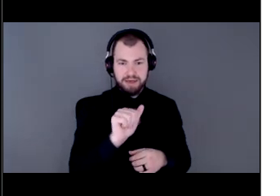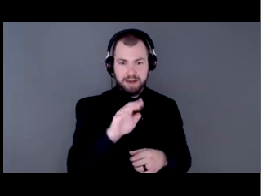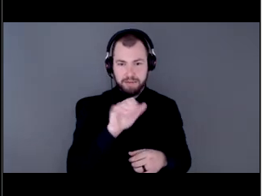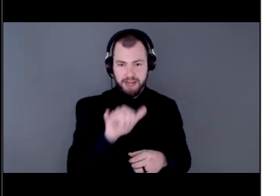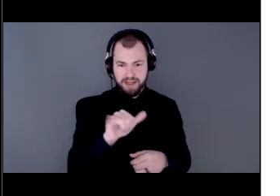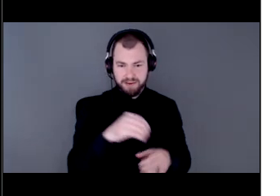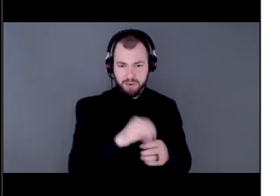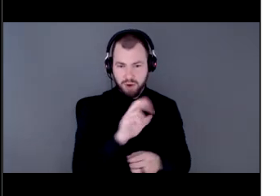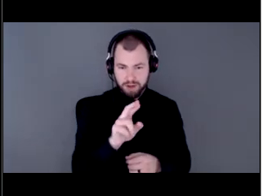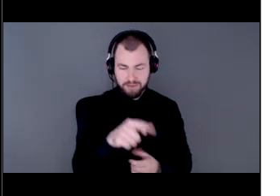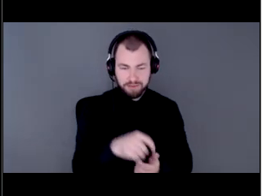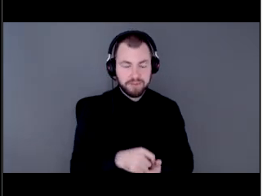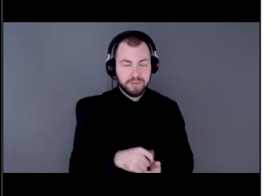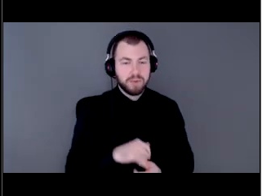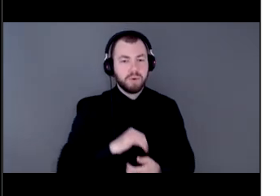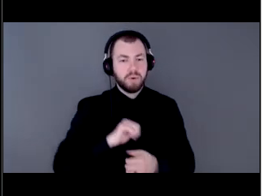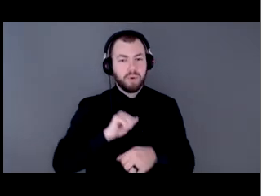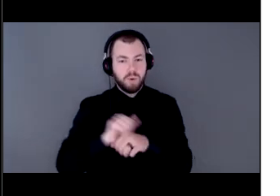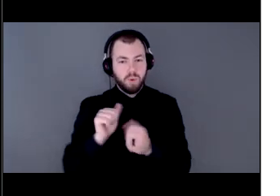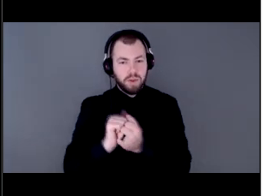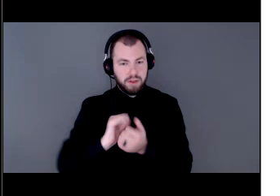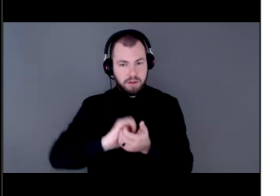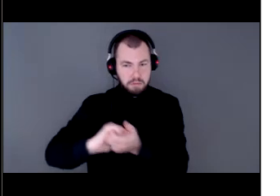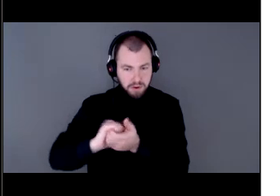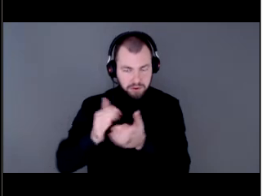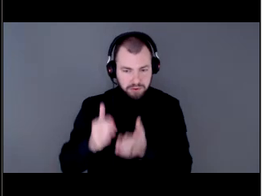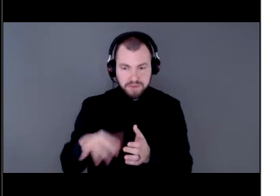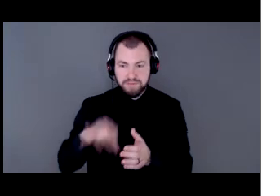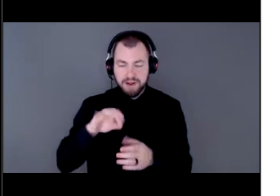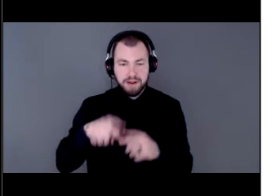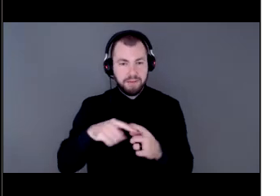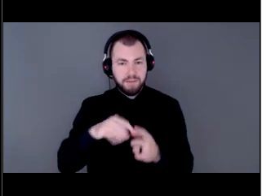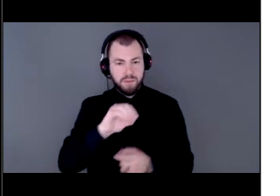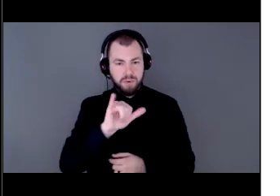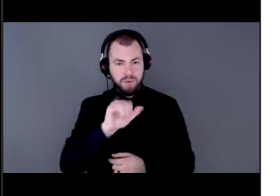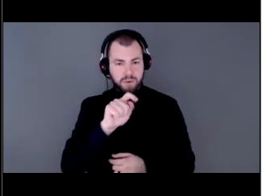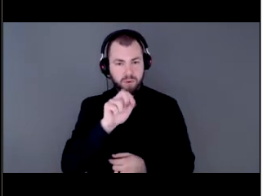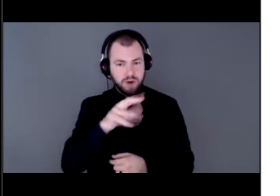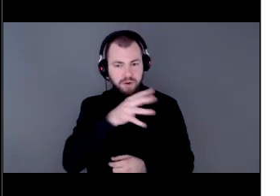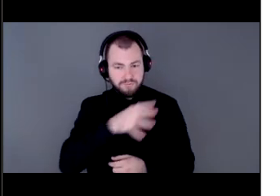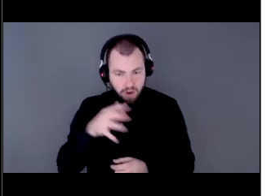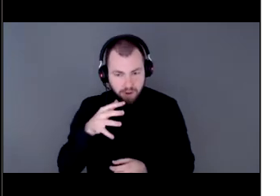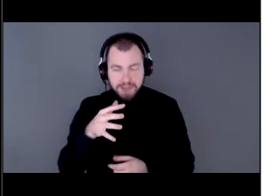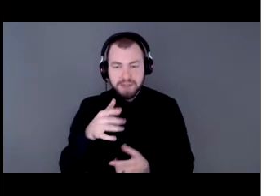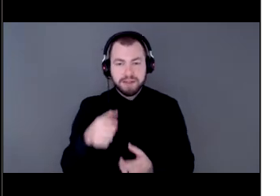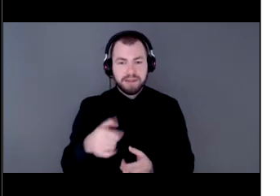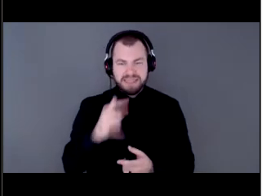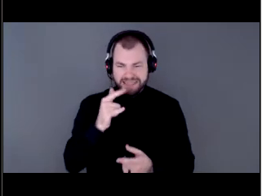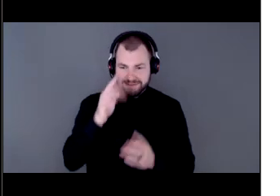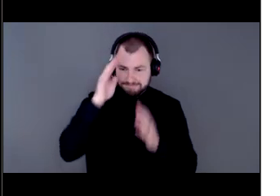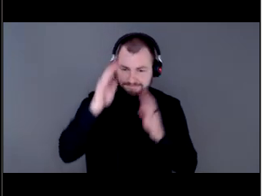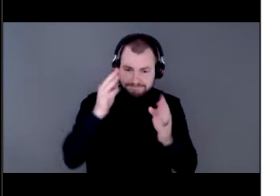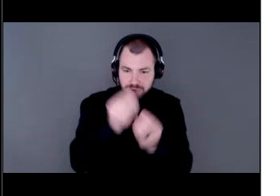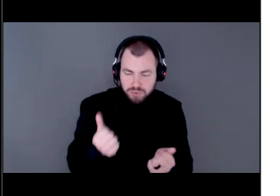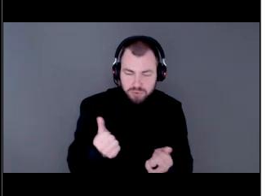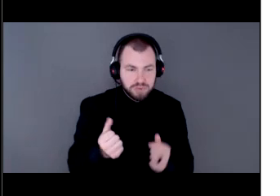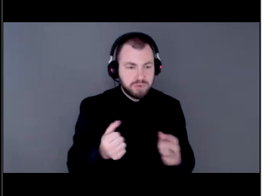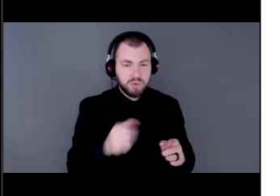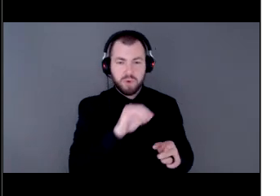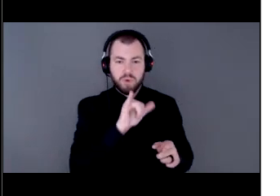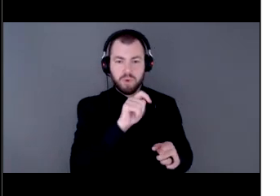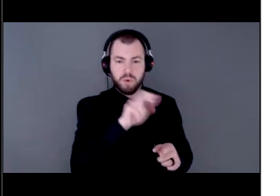with local community partners to find out all about oyster farming and what kinds of solutions the kids could come up with, what the oyster farmer could help with, because we're all